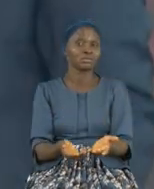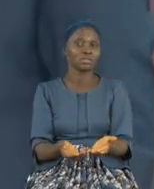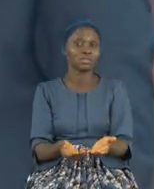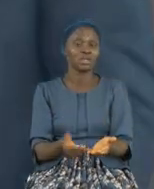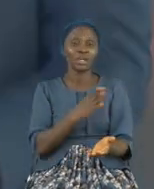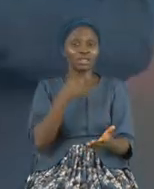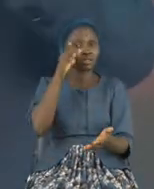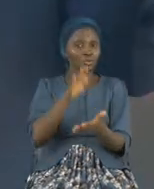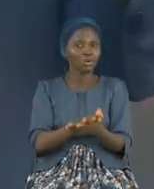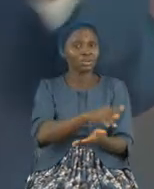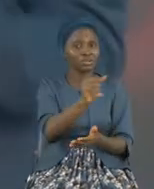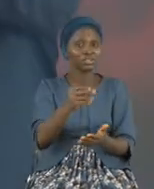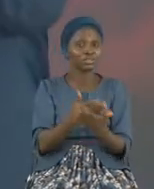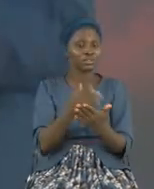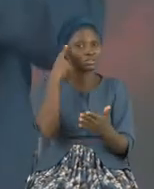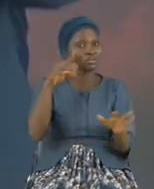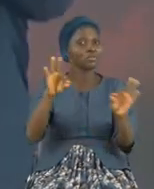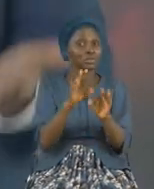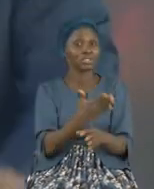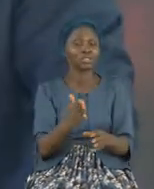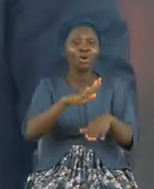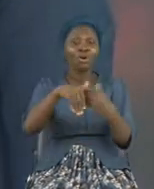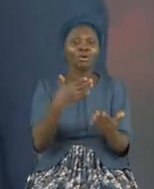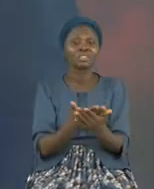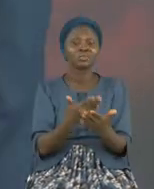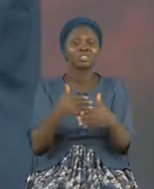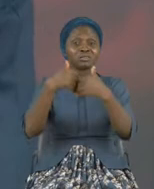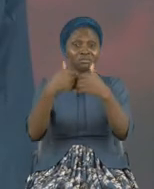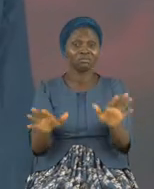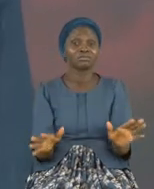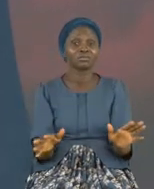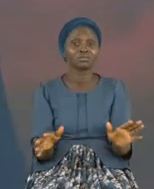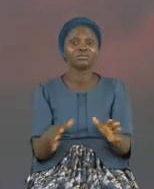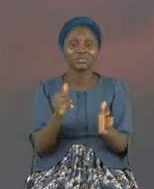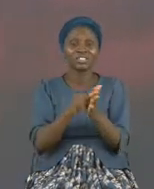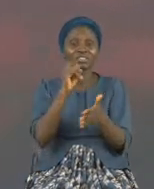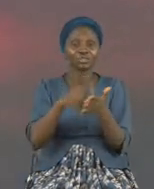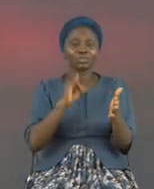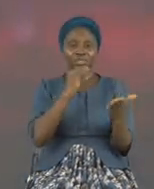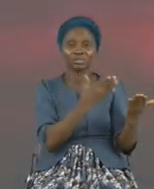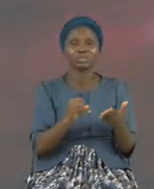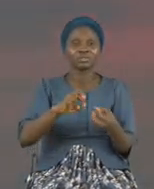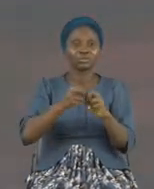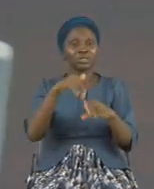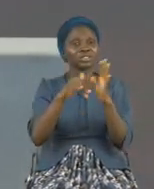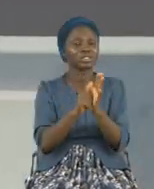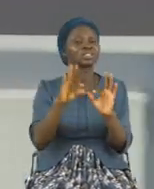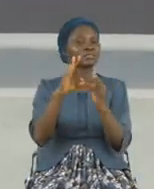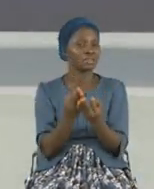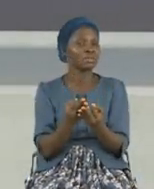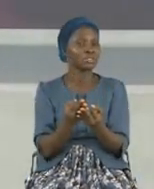essential things. All the money is gone. That's what is causing the problem in that family. And sometimes it